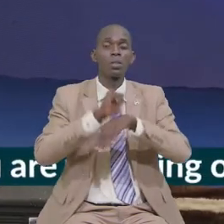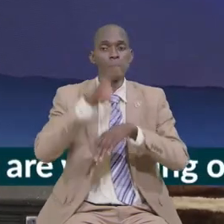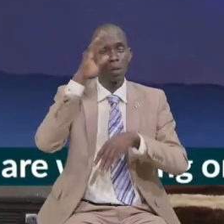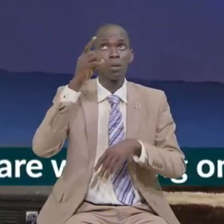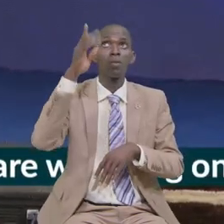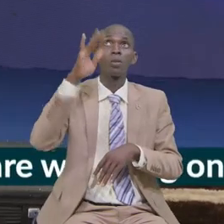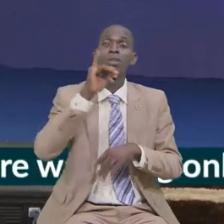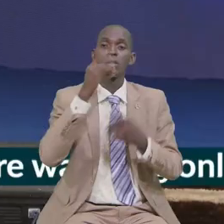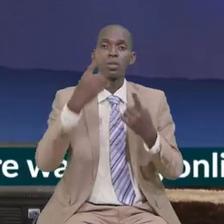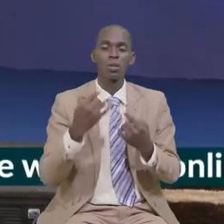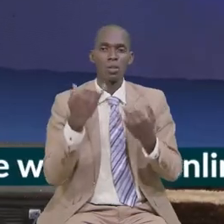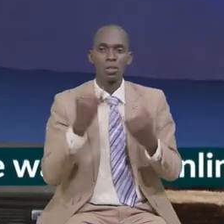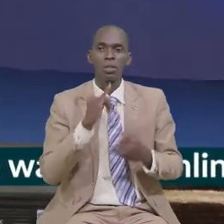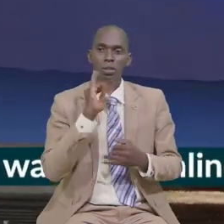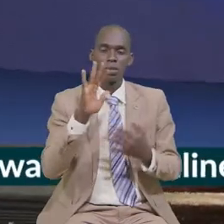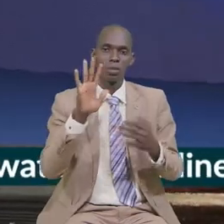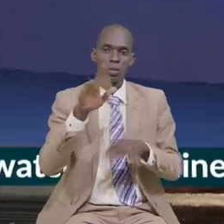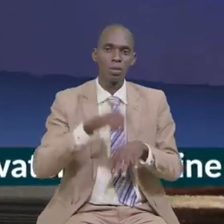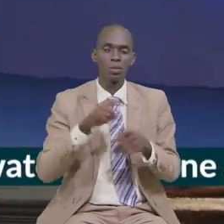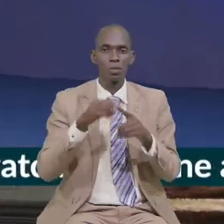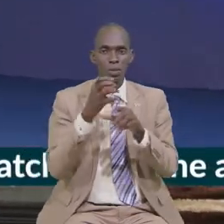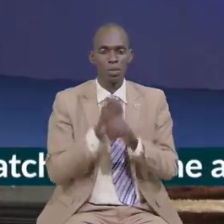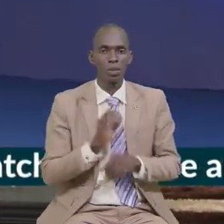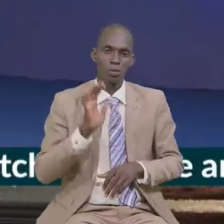is the time for you to receive your miracle.